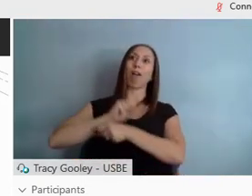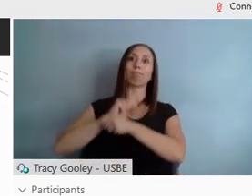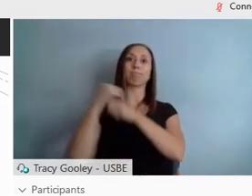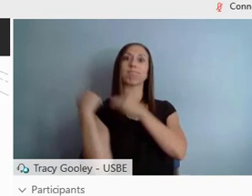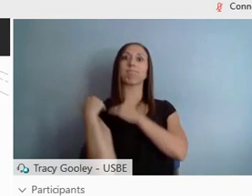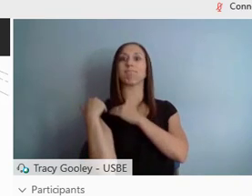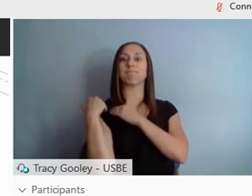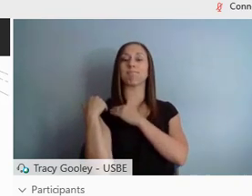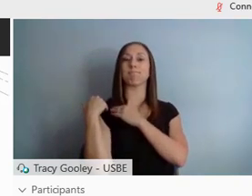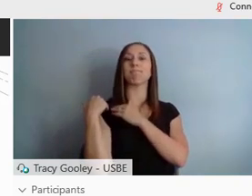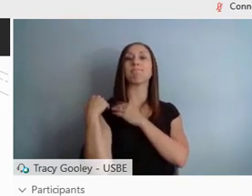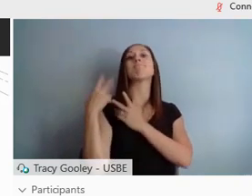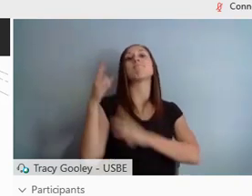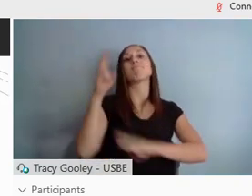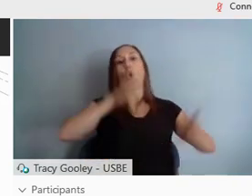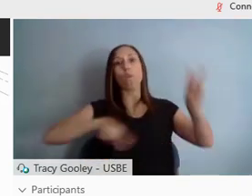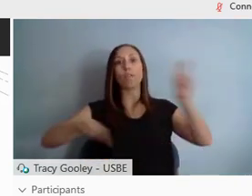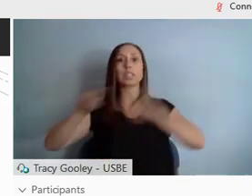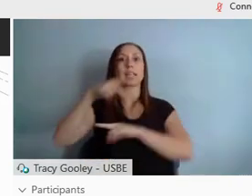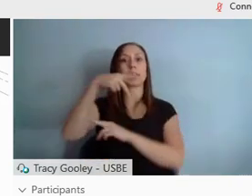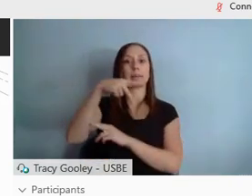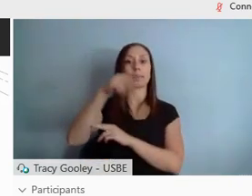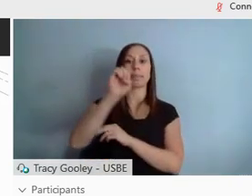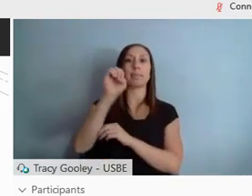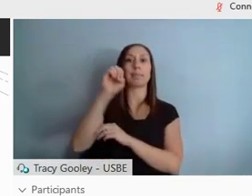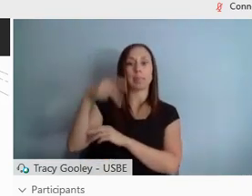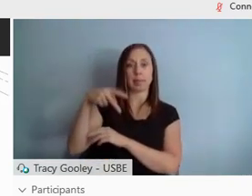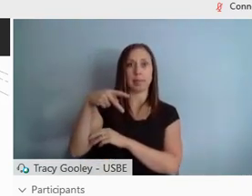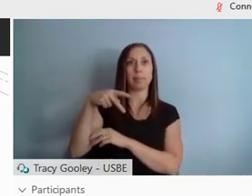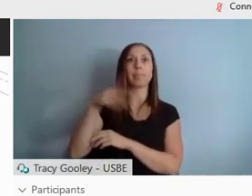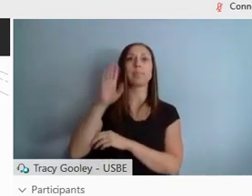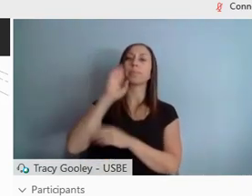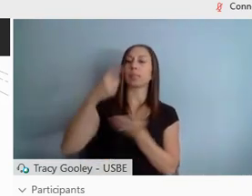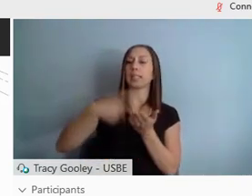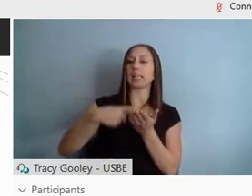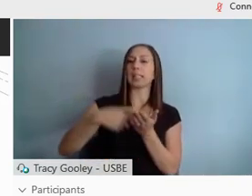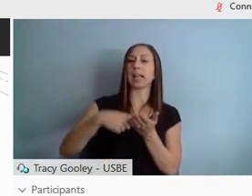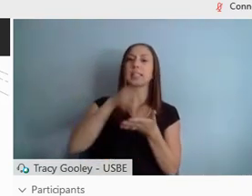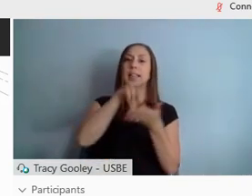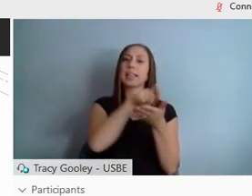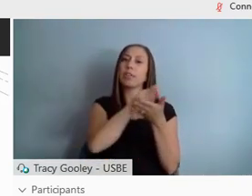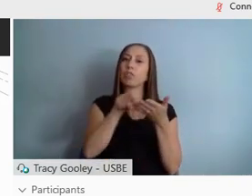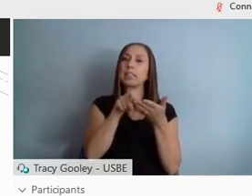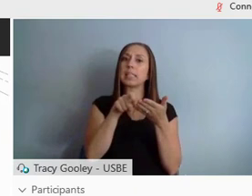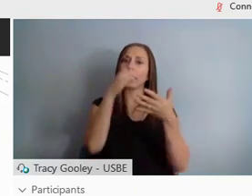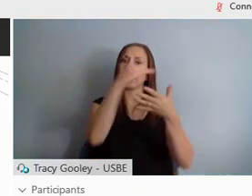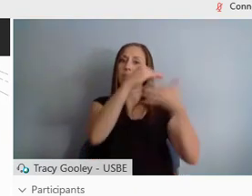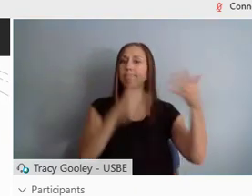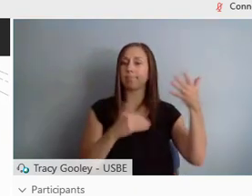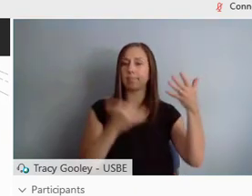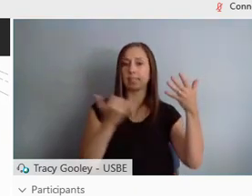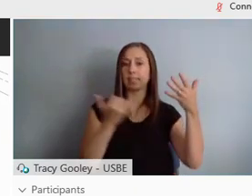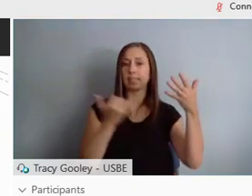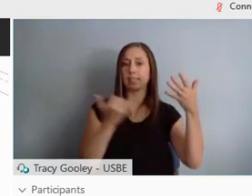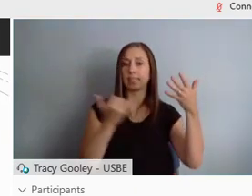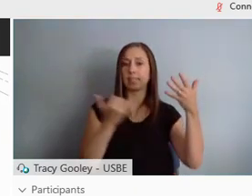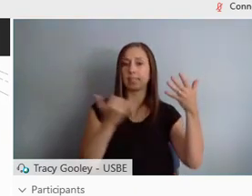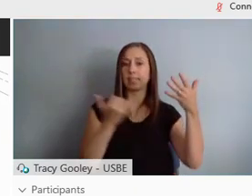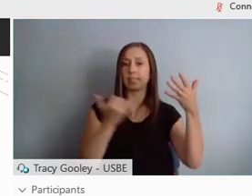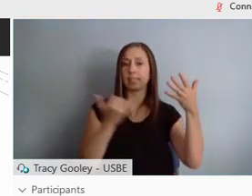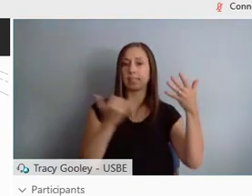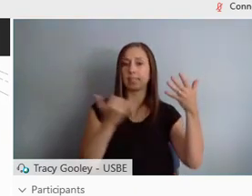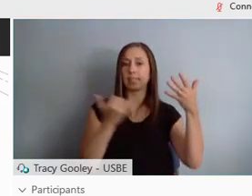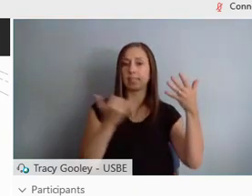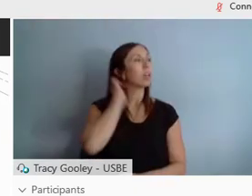is overseeing the PEEP. So I'm just going to go through the literacy items today. You'll see on the screen there